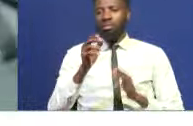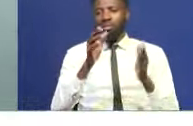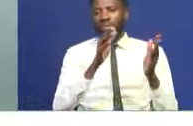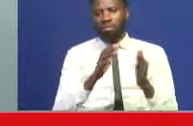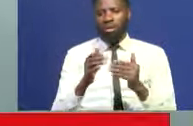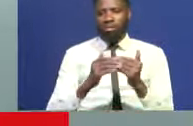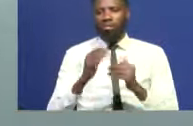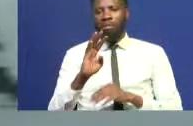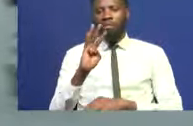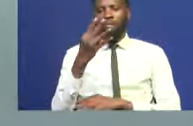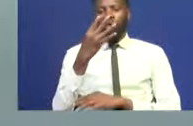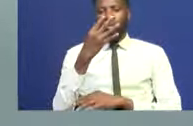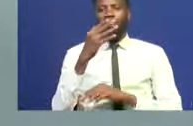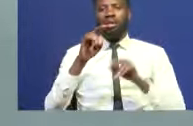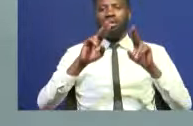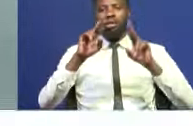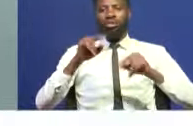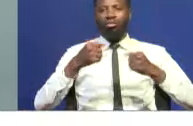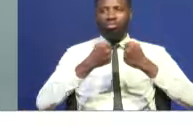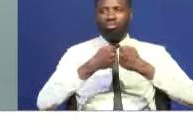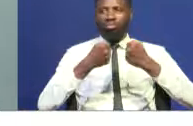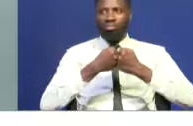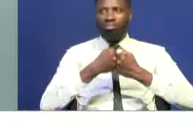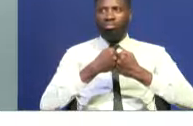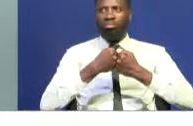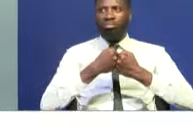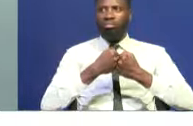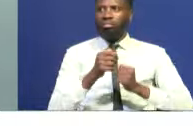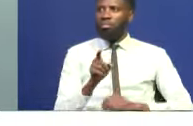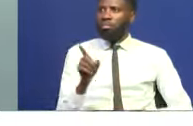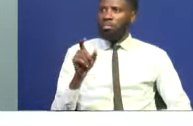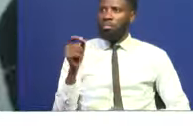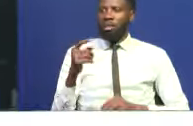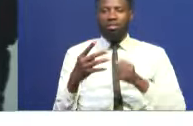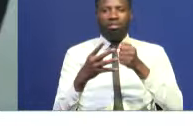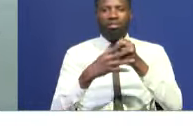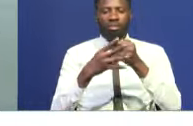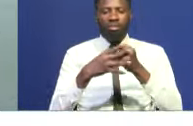forthcoming international fixtures and the grueling league season in September.